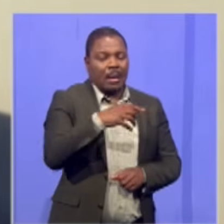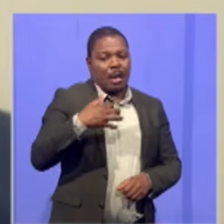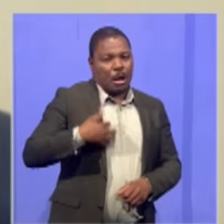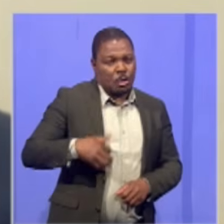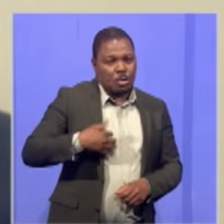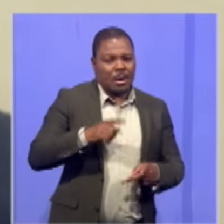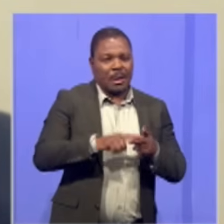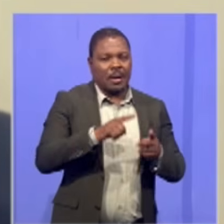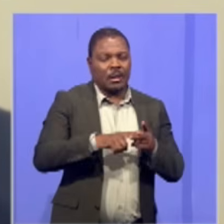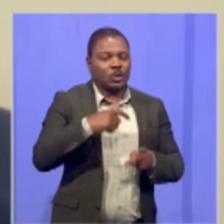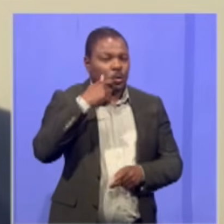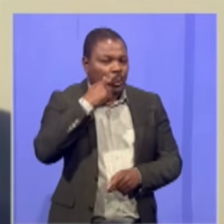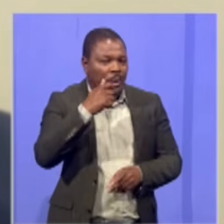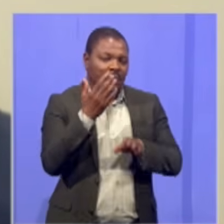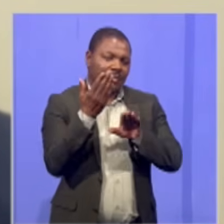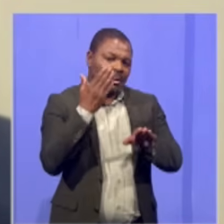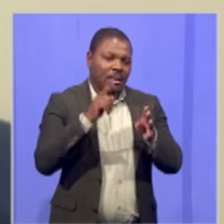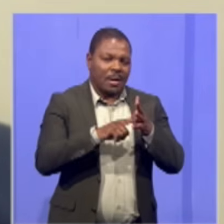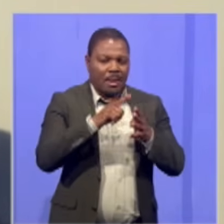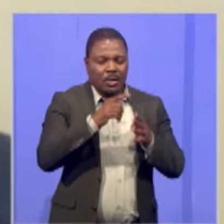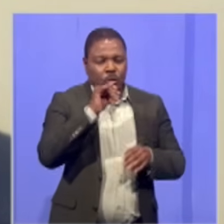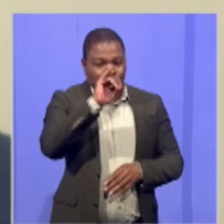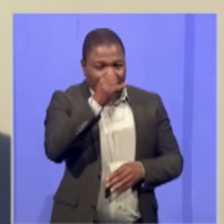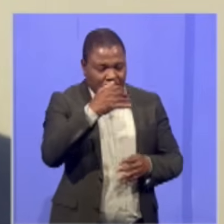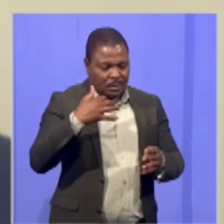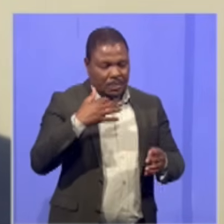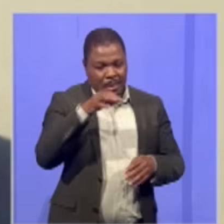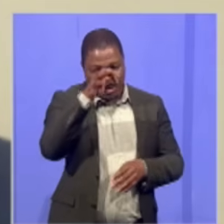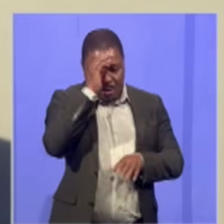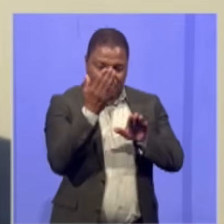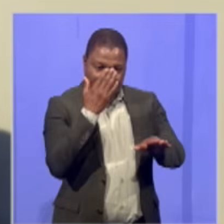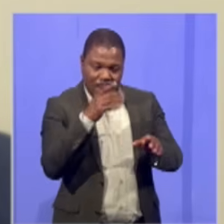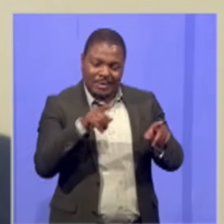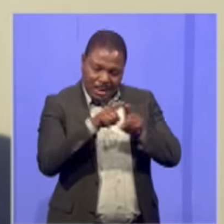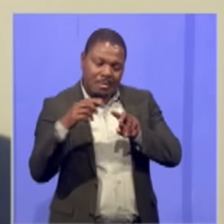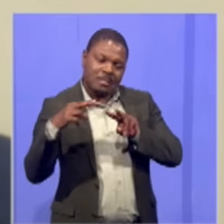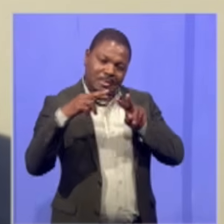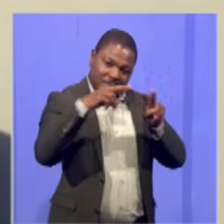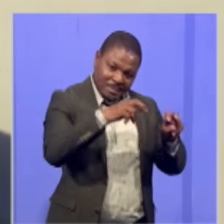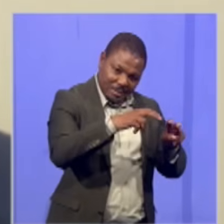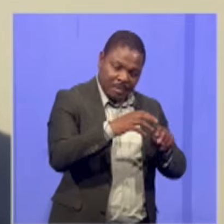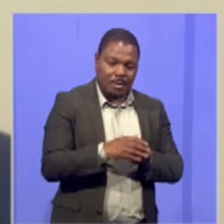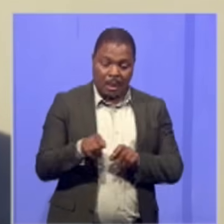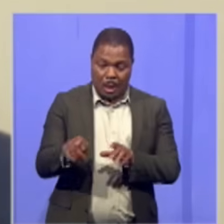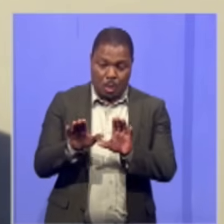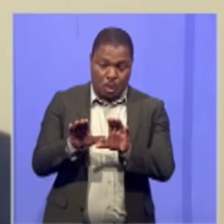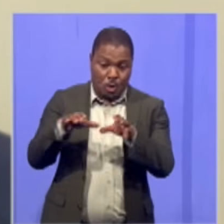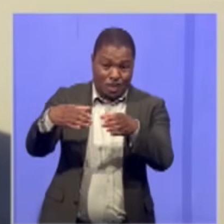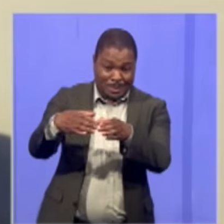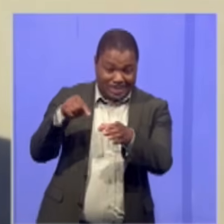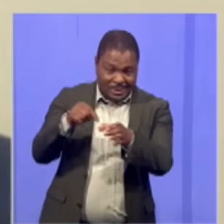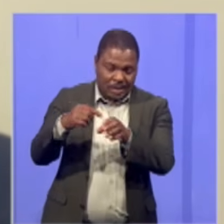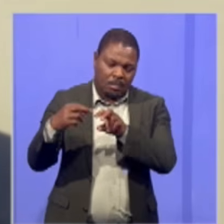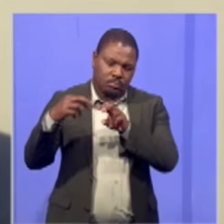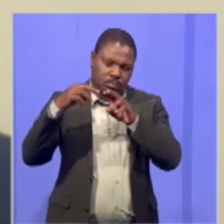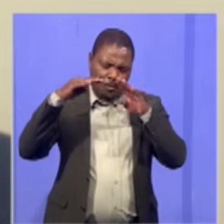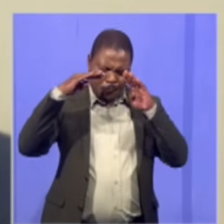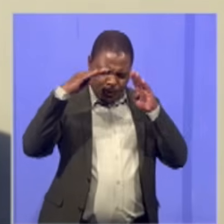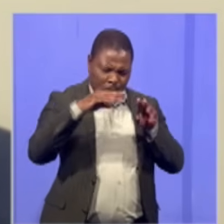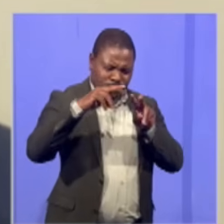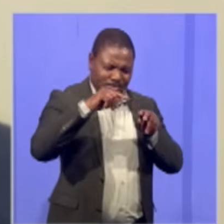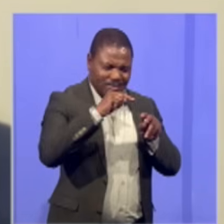Ekurhuleni kaofela tsona dintlha tseo di tla be di le dintlha tse leng hore commission ena ya diphuputso e tlo tsepamisa